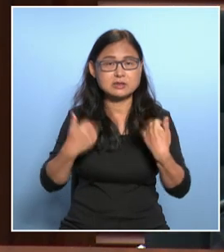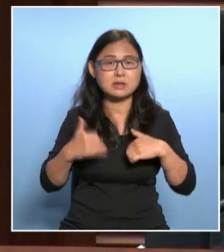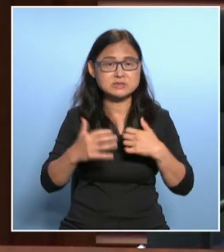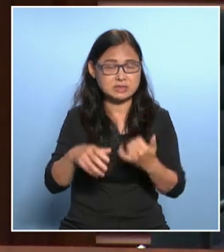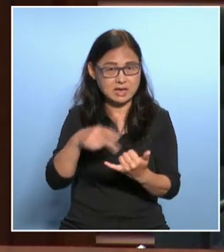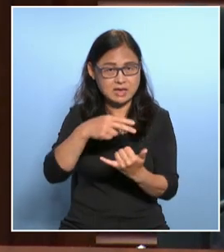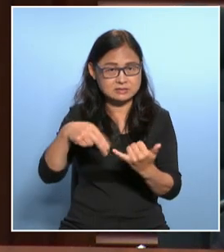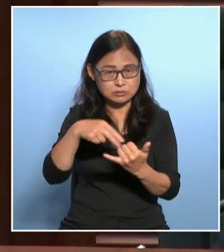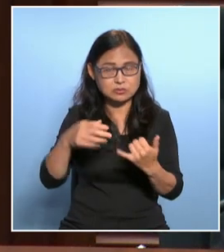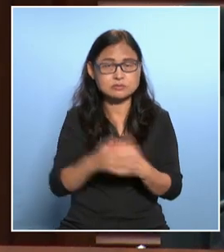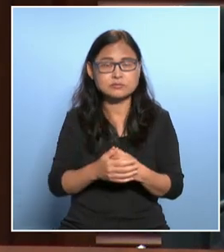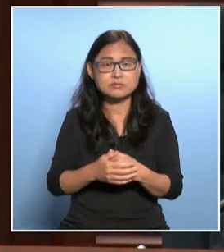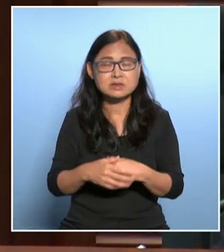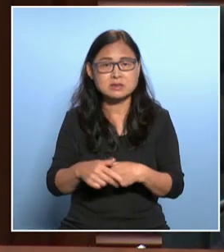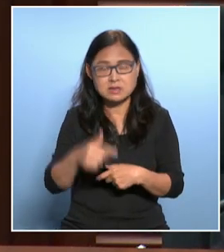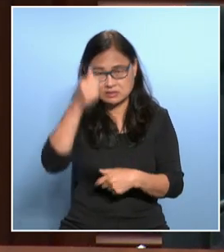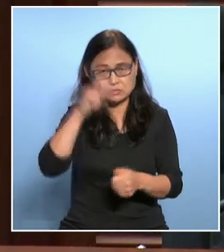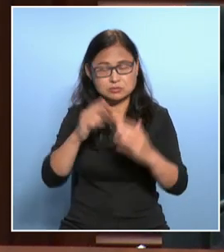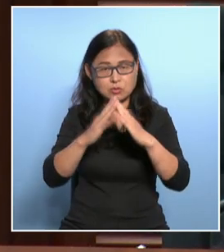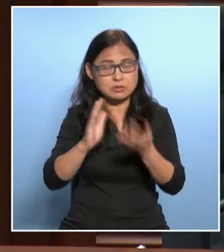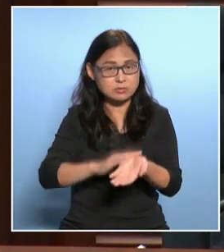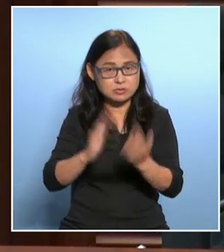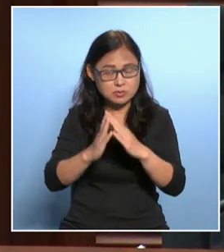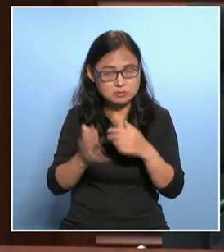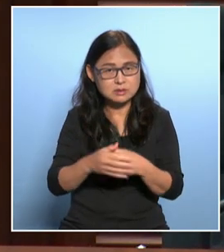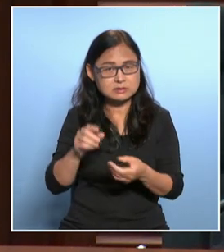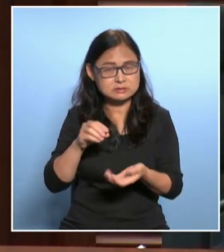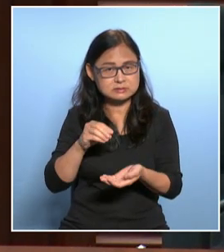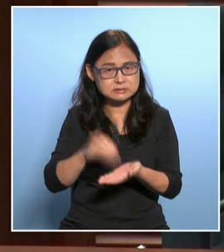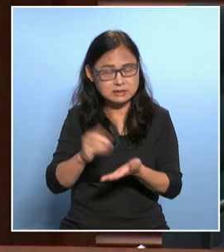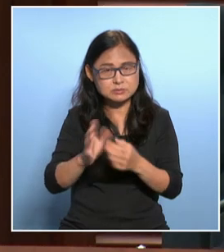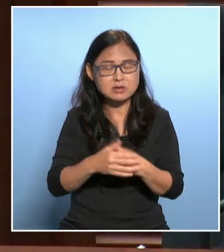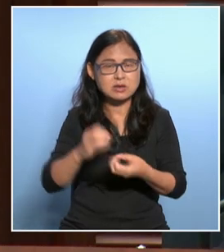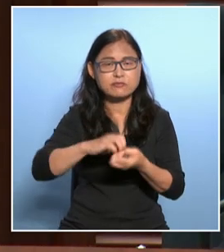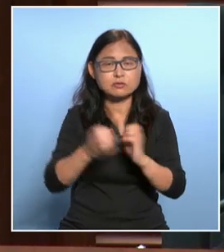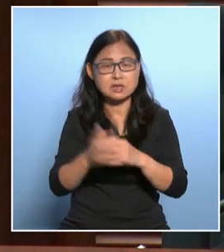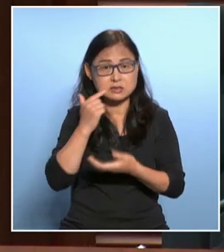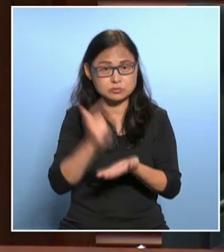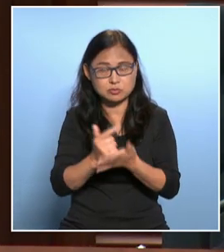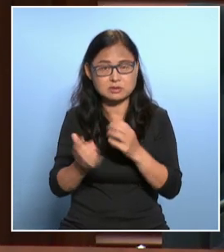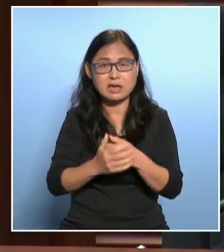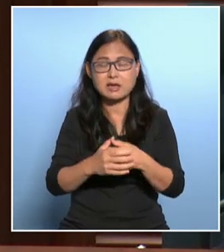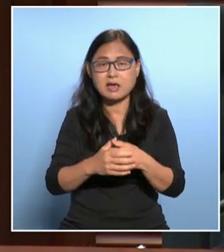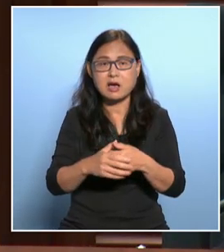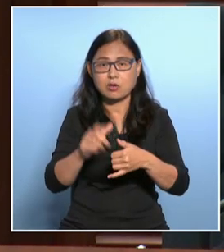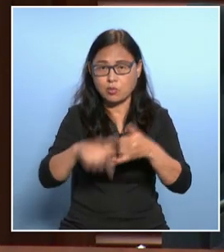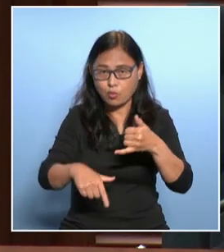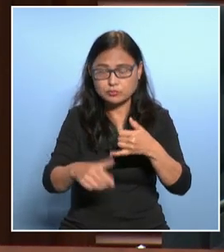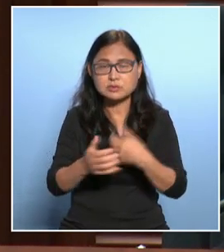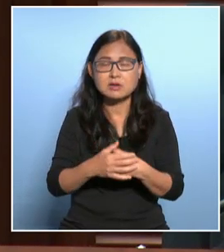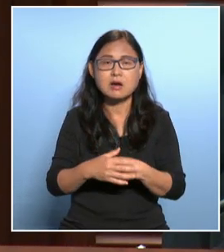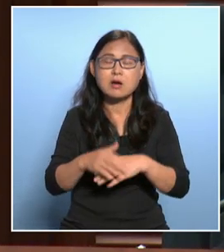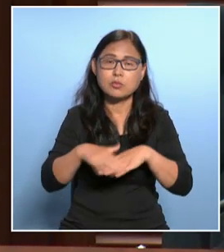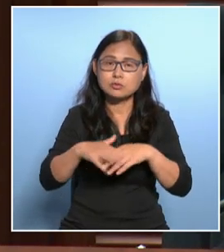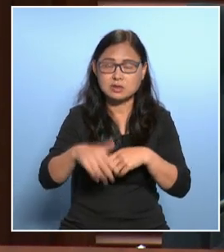care, specialist outpatient service clinic services, and other non-urgent day surgeries. For